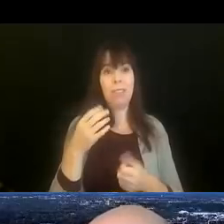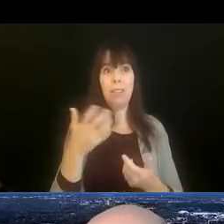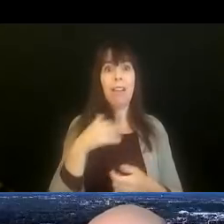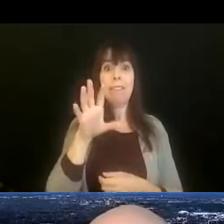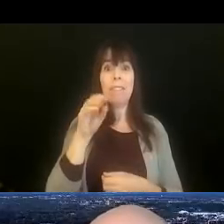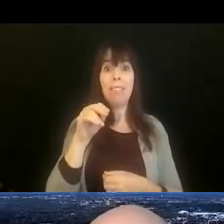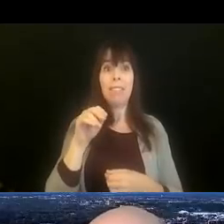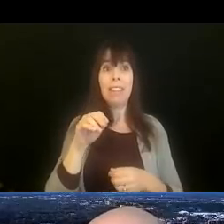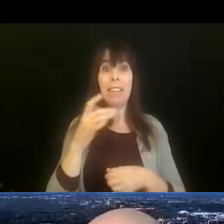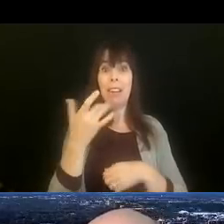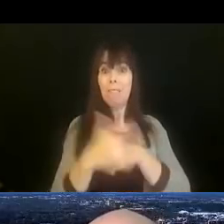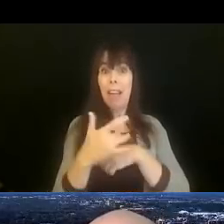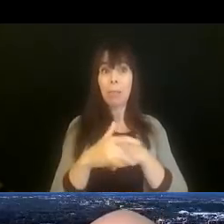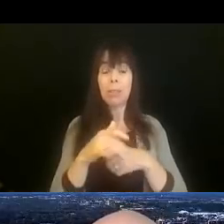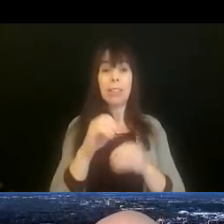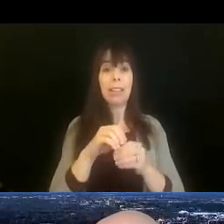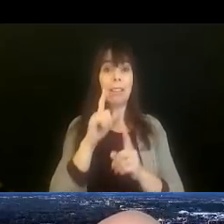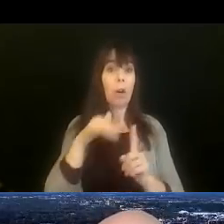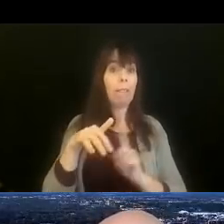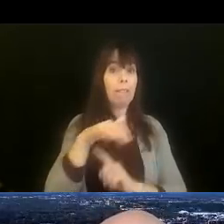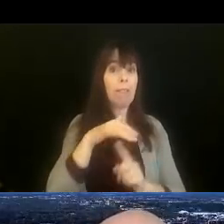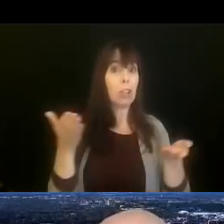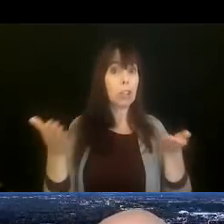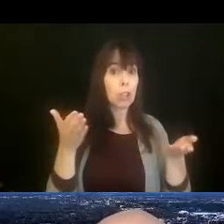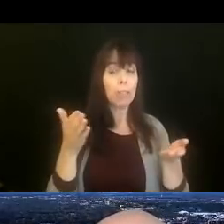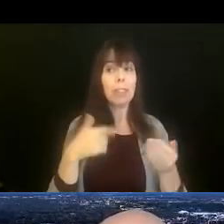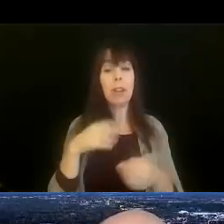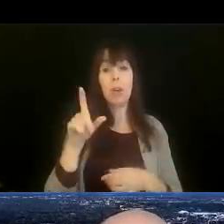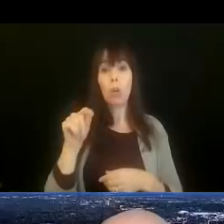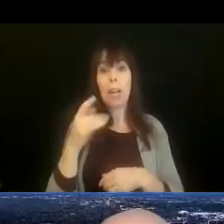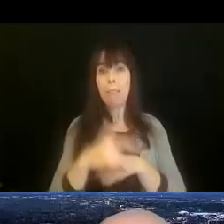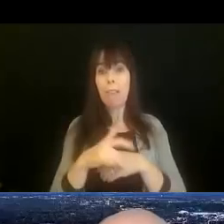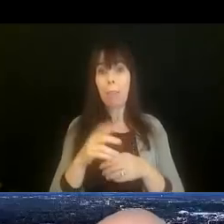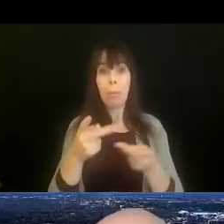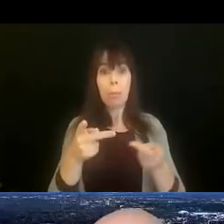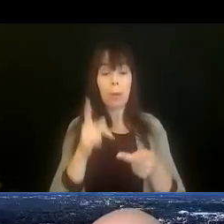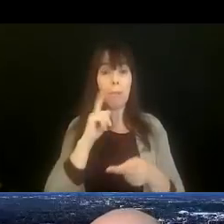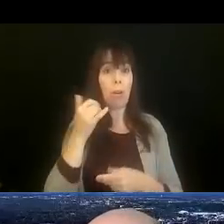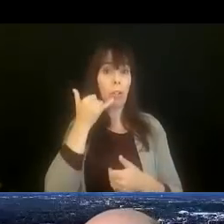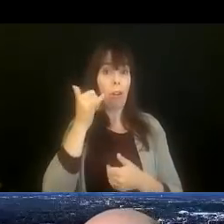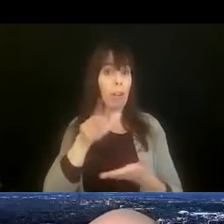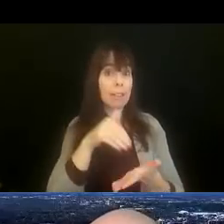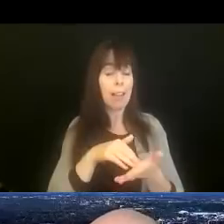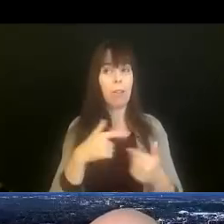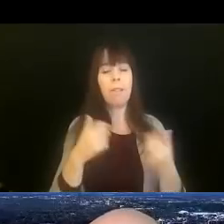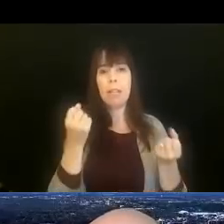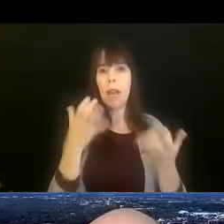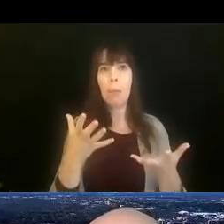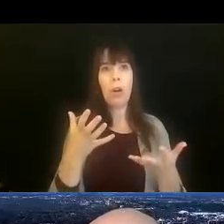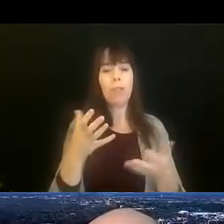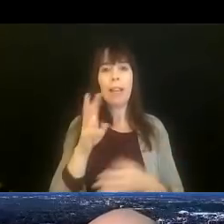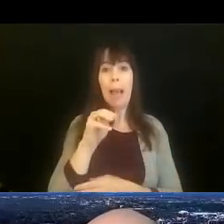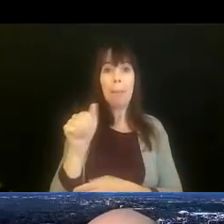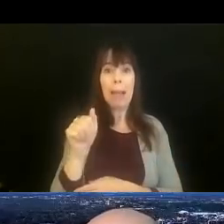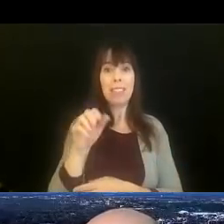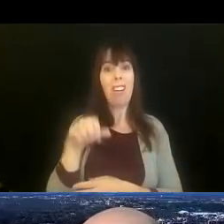openings in environmental services. We have 20 openings in the call center. We have a number of MAs and